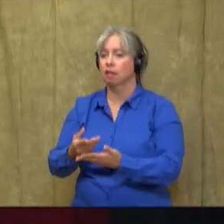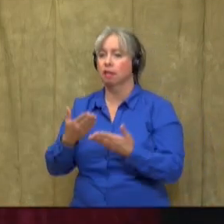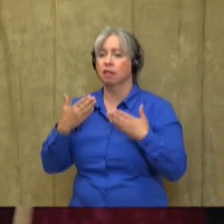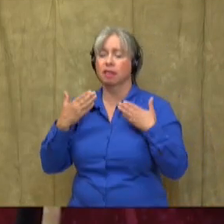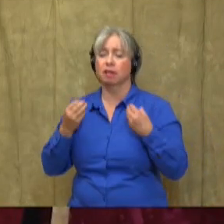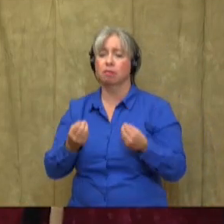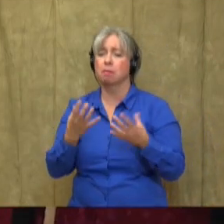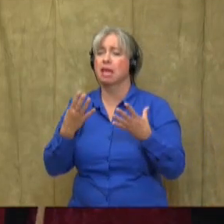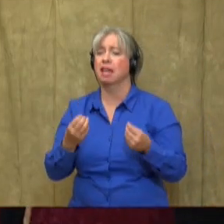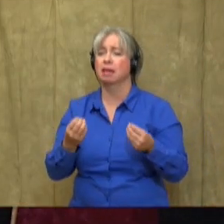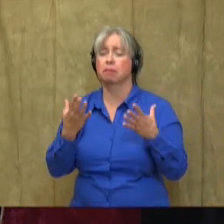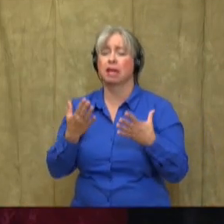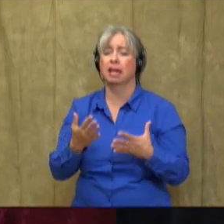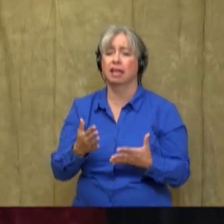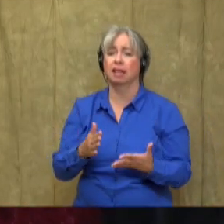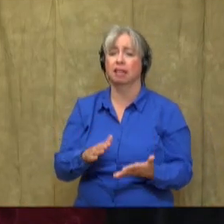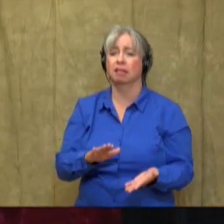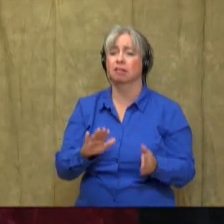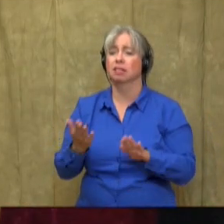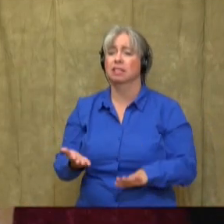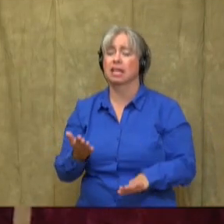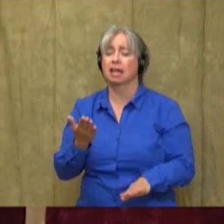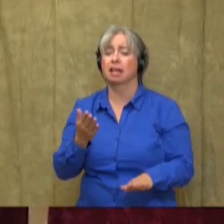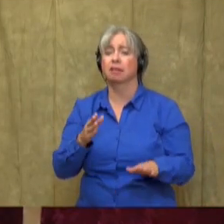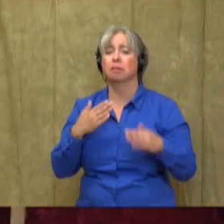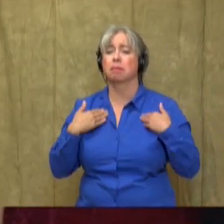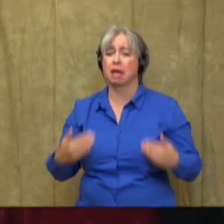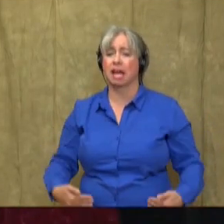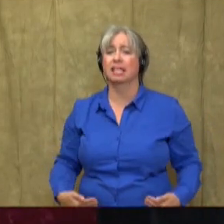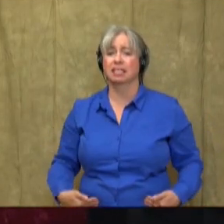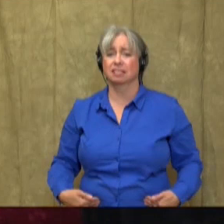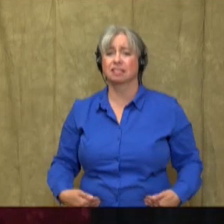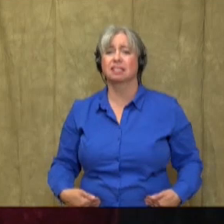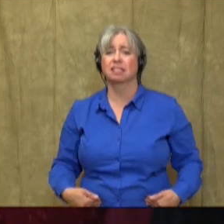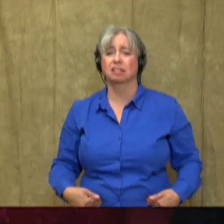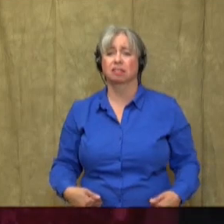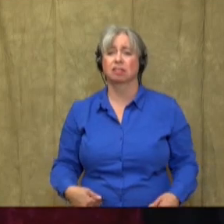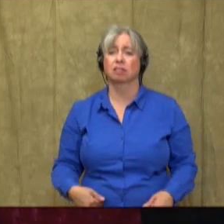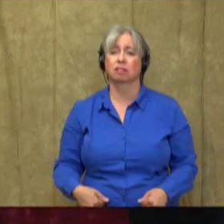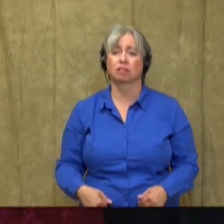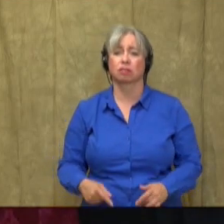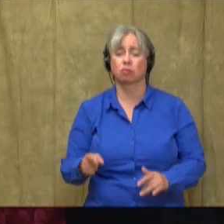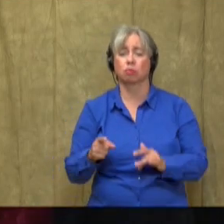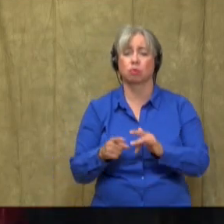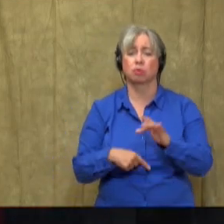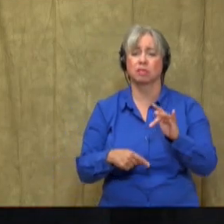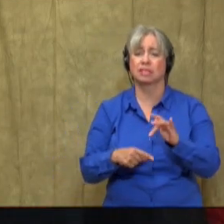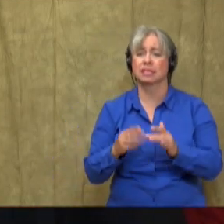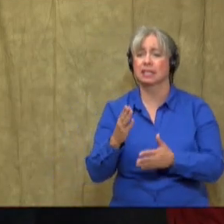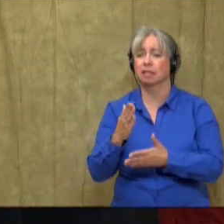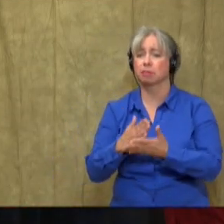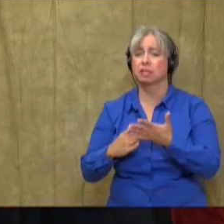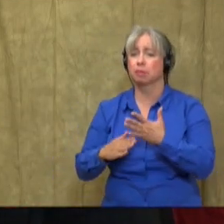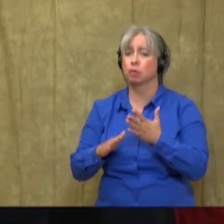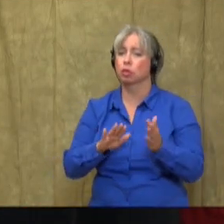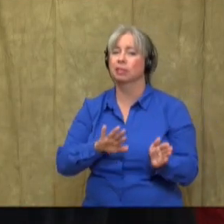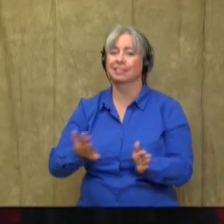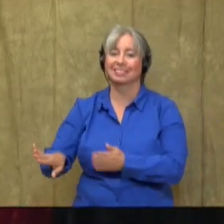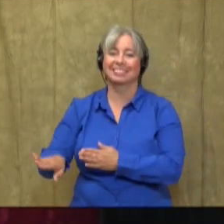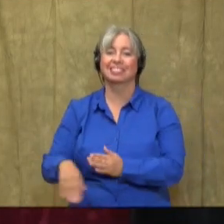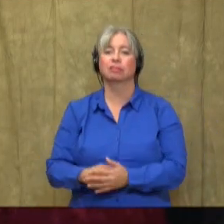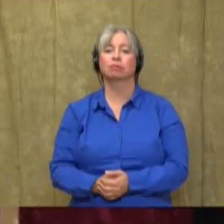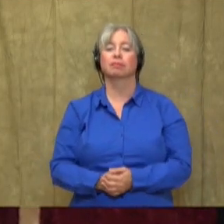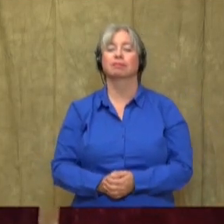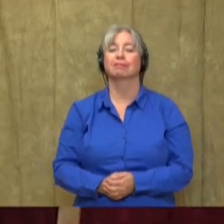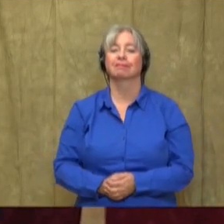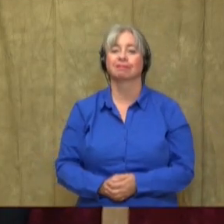during this particular time. And you can read about how awful it is. We'll skip that for now. Changes.